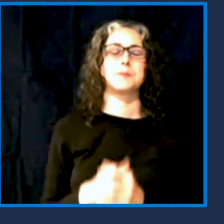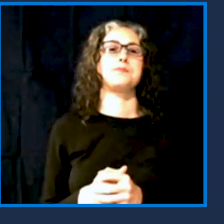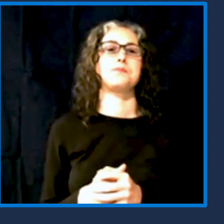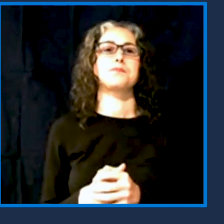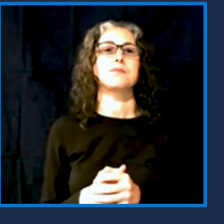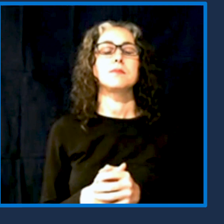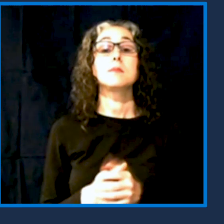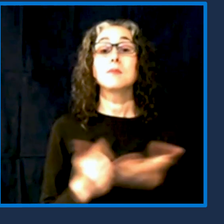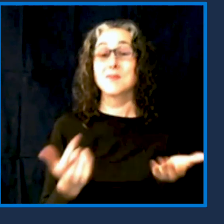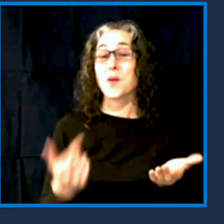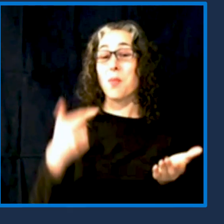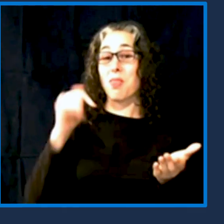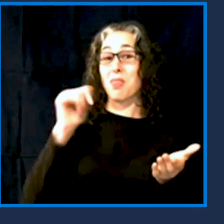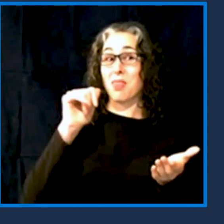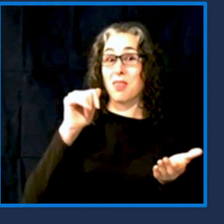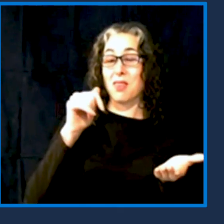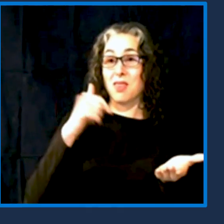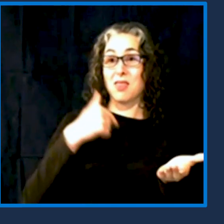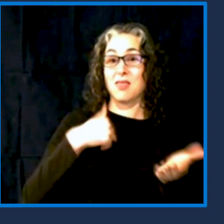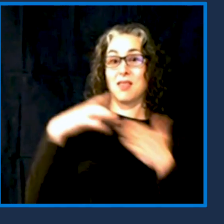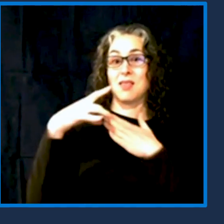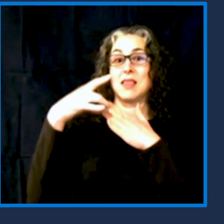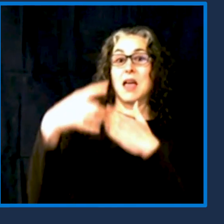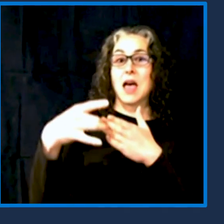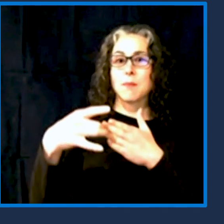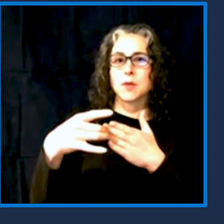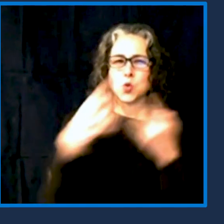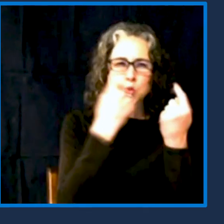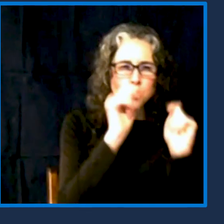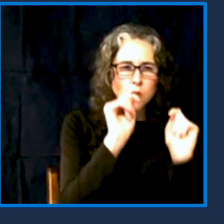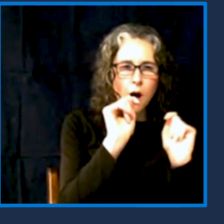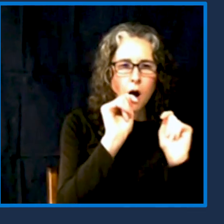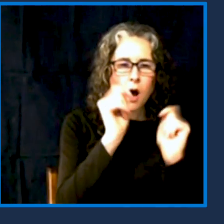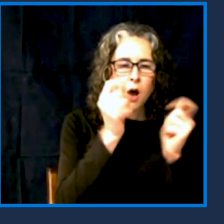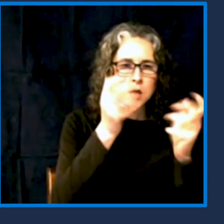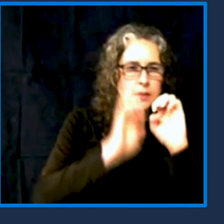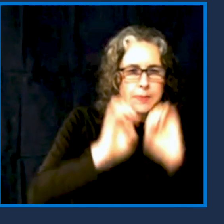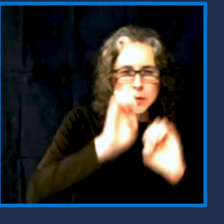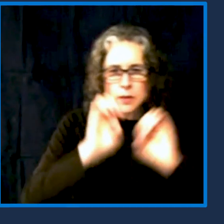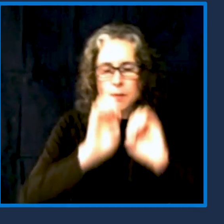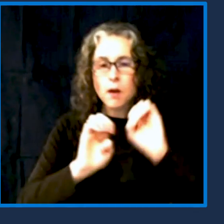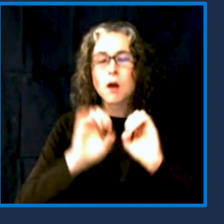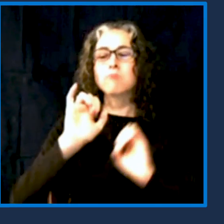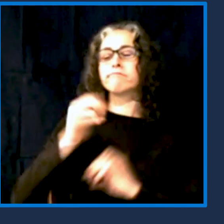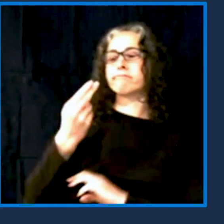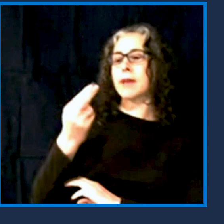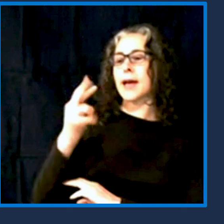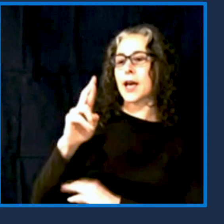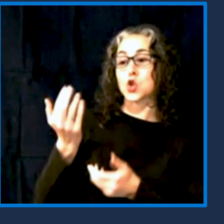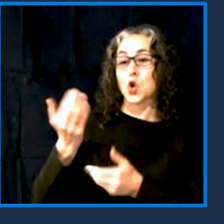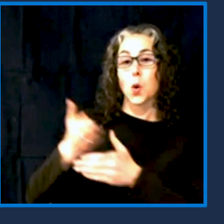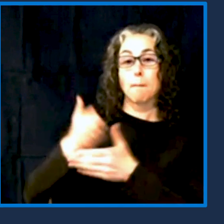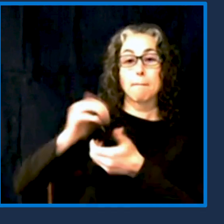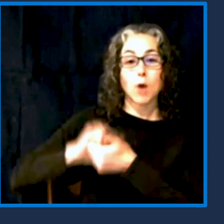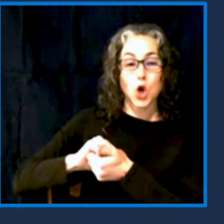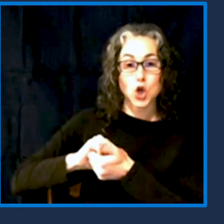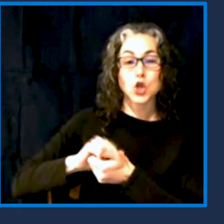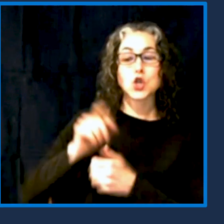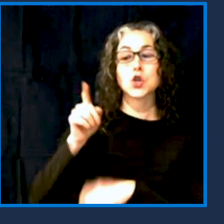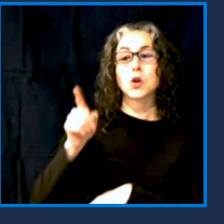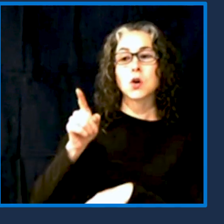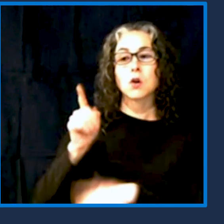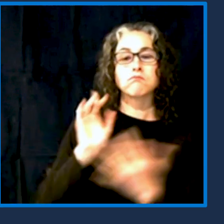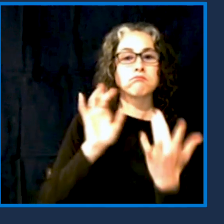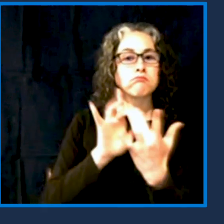This led me to try out different things. And one of the HR partners brought me in contact with